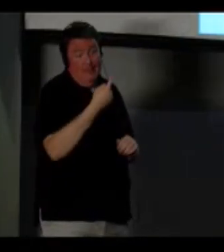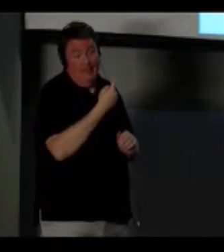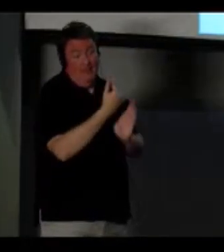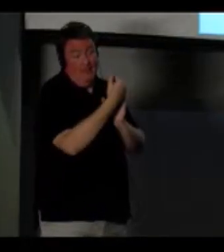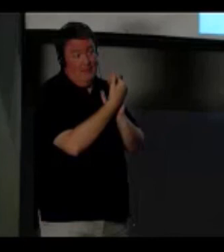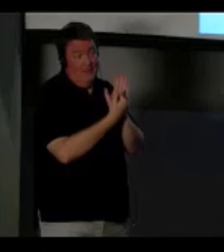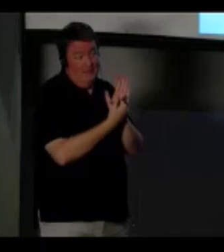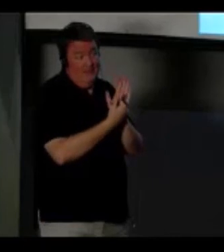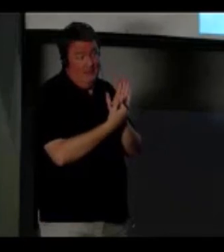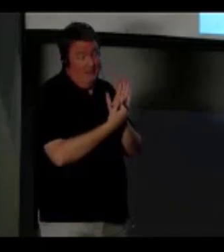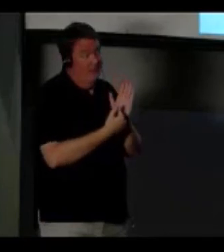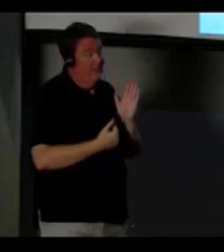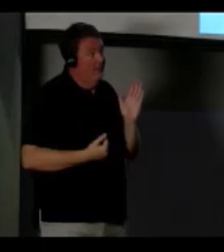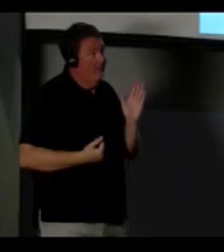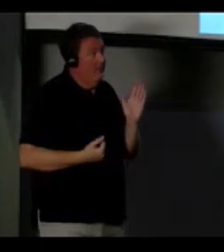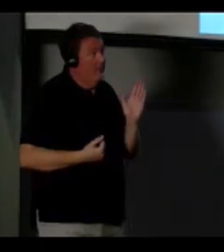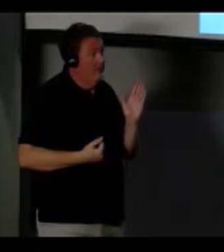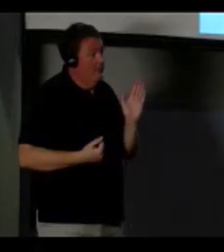list, including